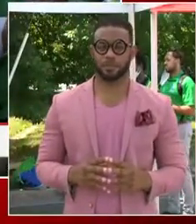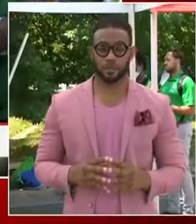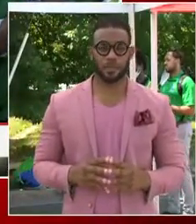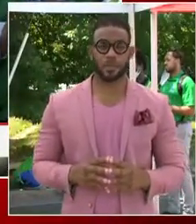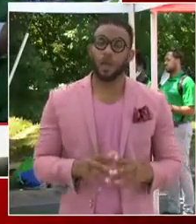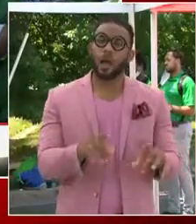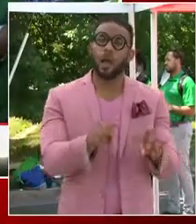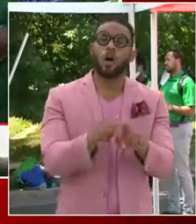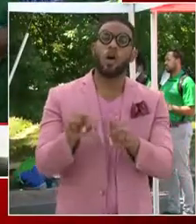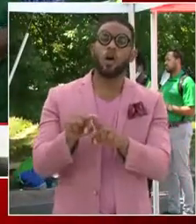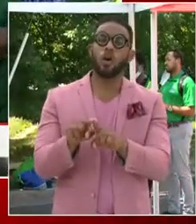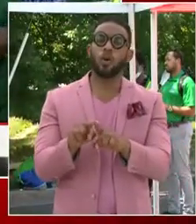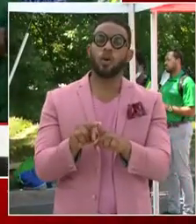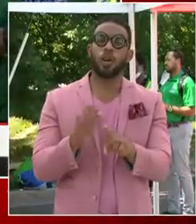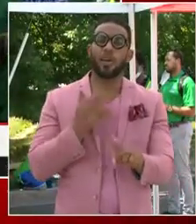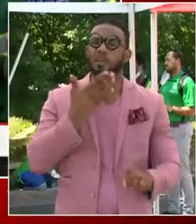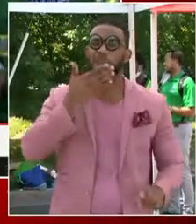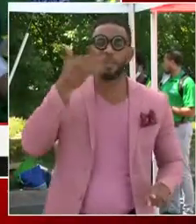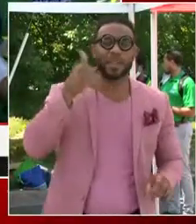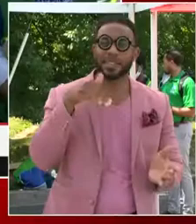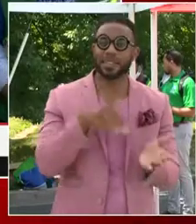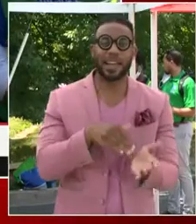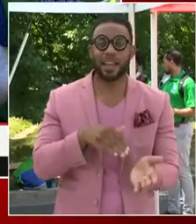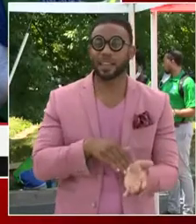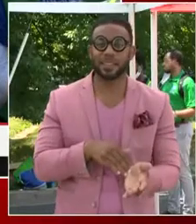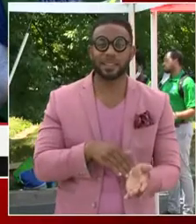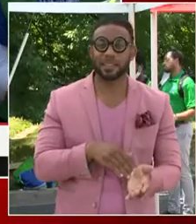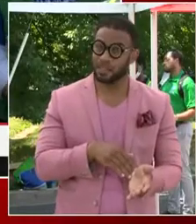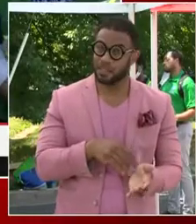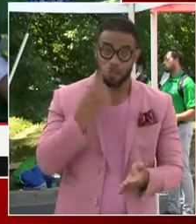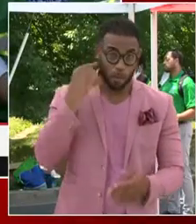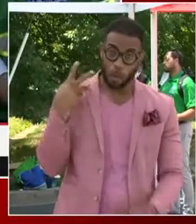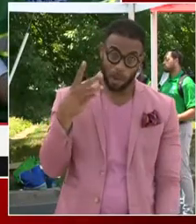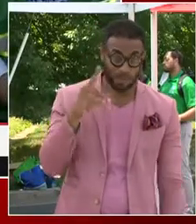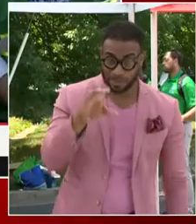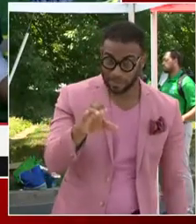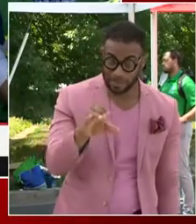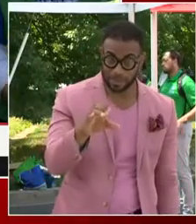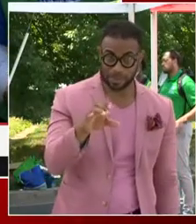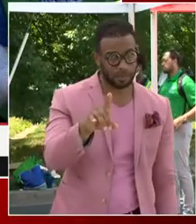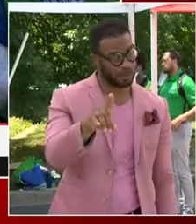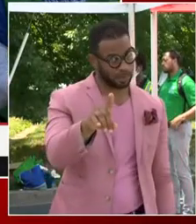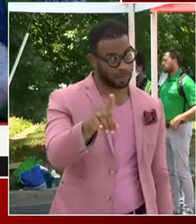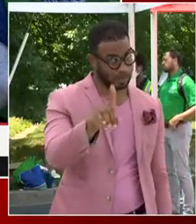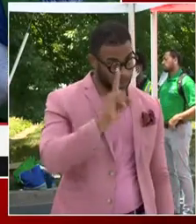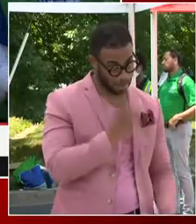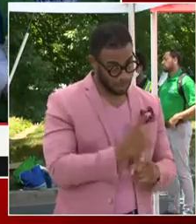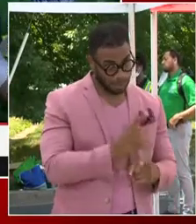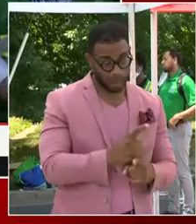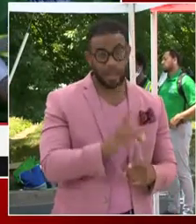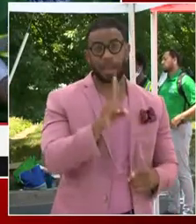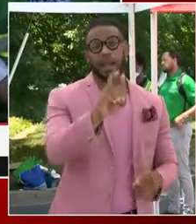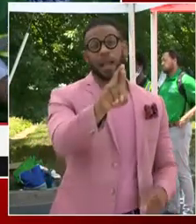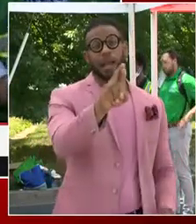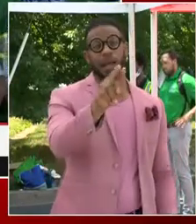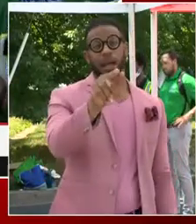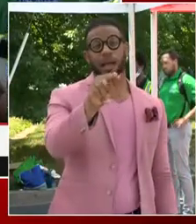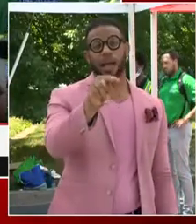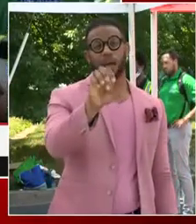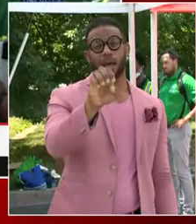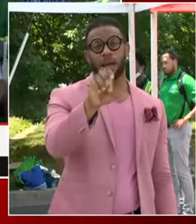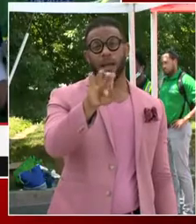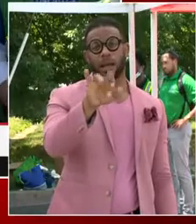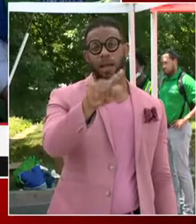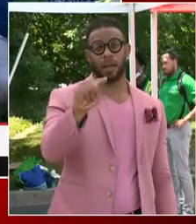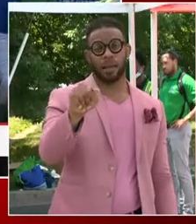We also have the best doctor for Washington, D.C., don't we? So Dr. Nesbitt and the